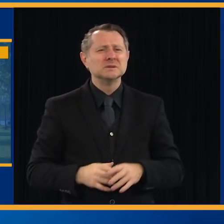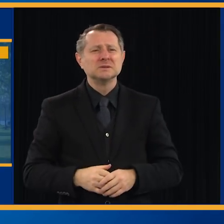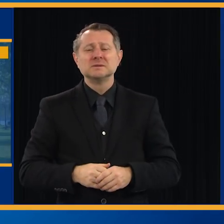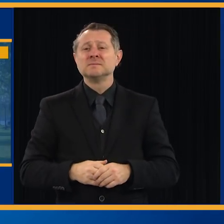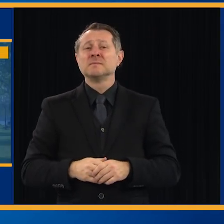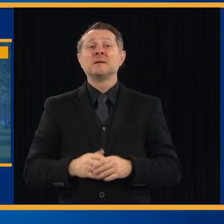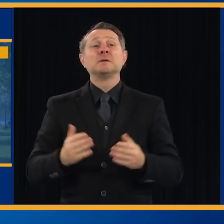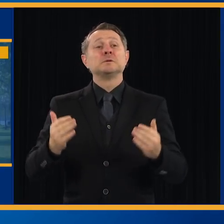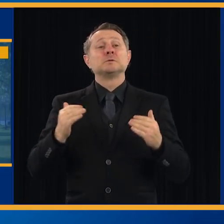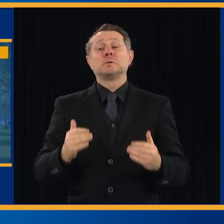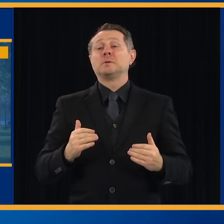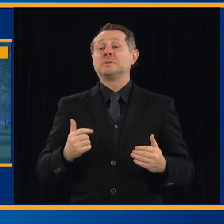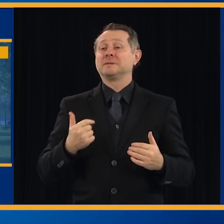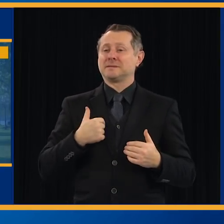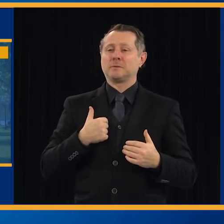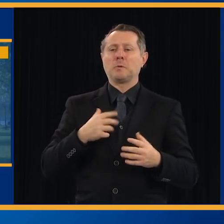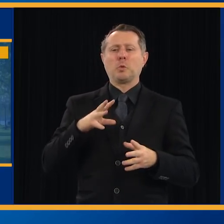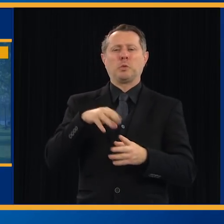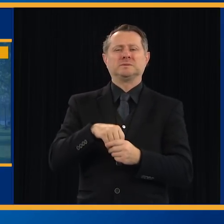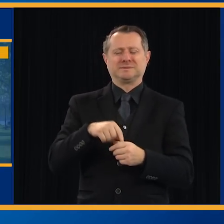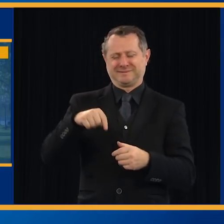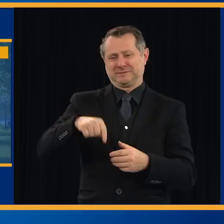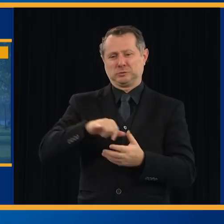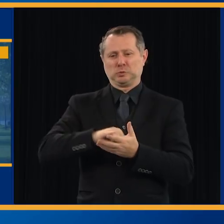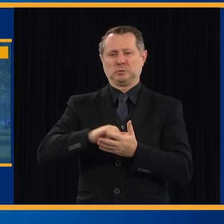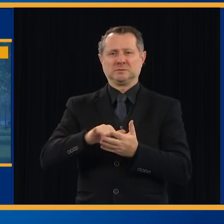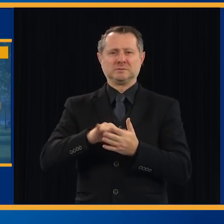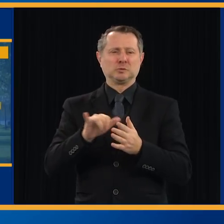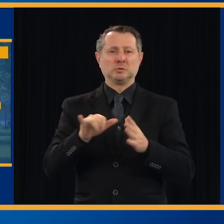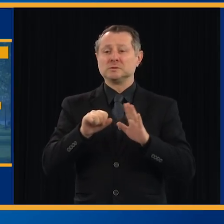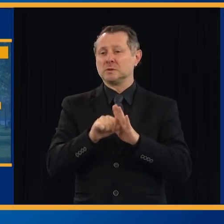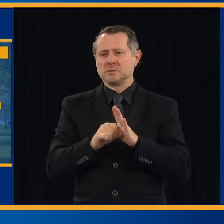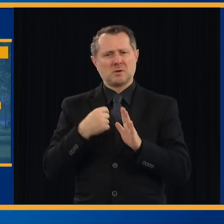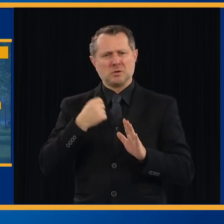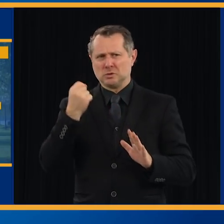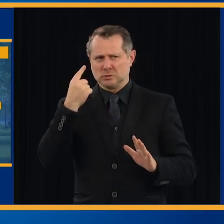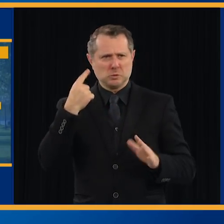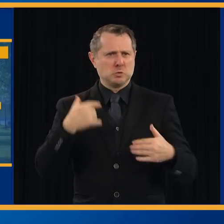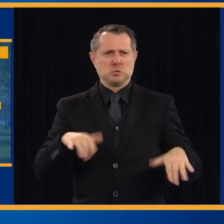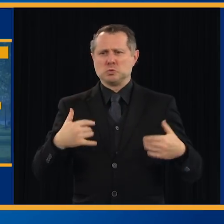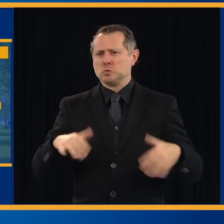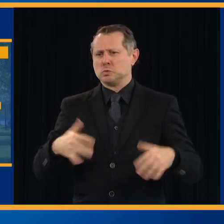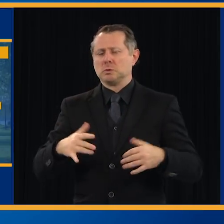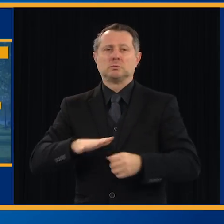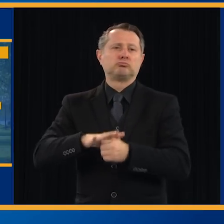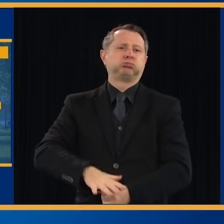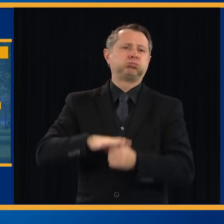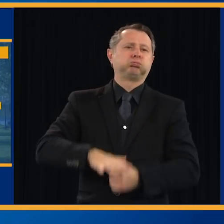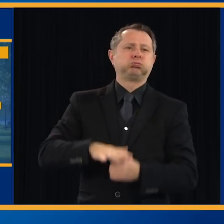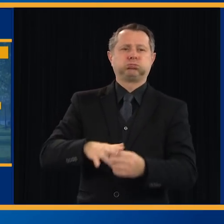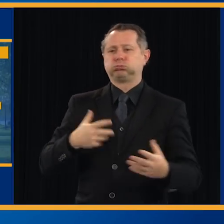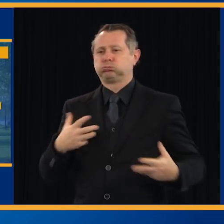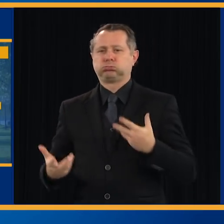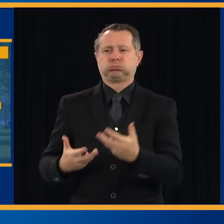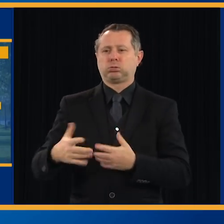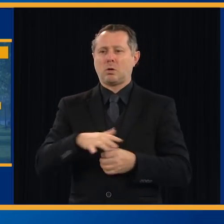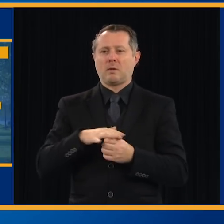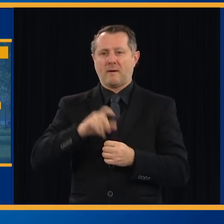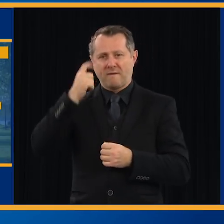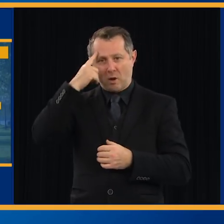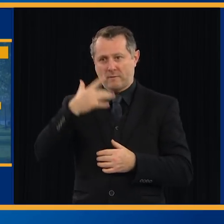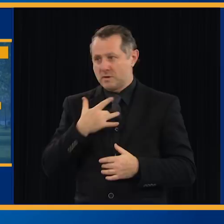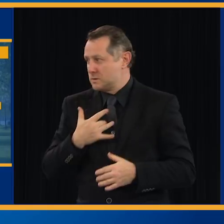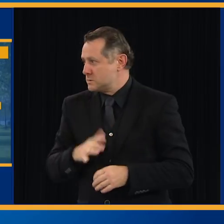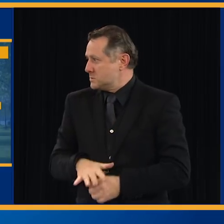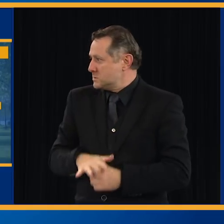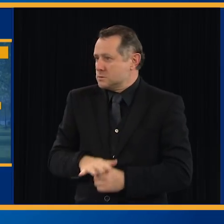within the state also. I get the political pressure that everybody is under. I get the political pressure that local officials are under. But